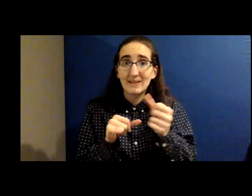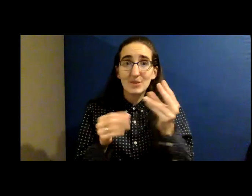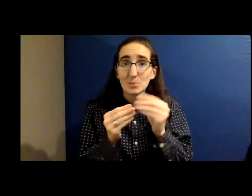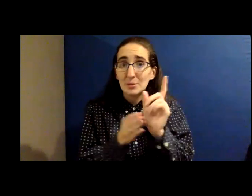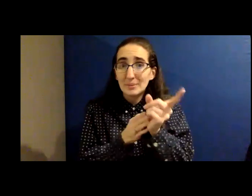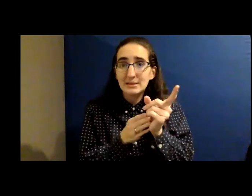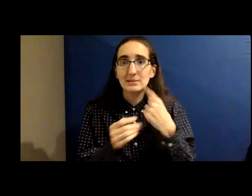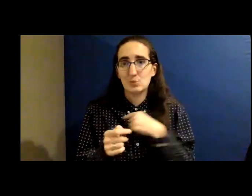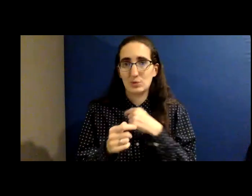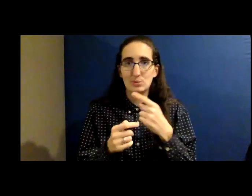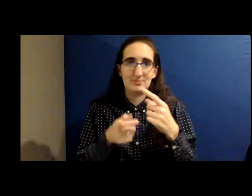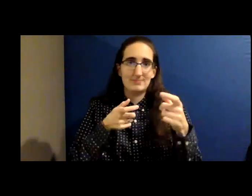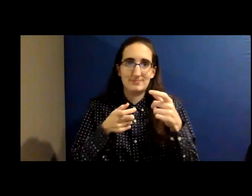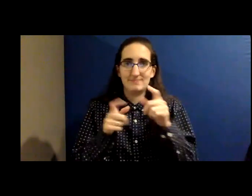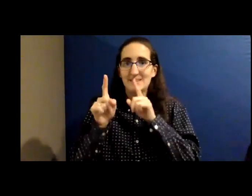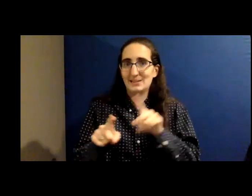will field some questions.